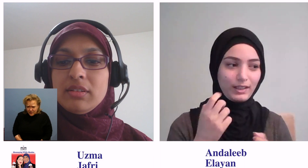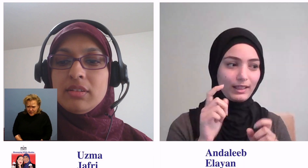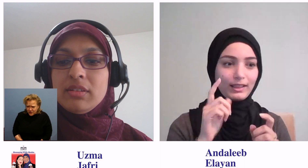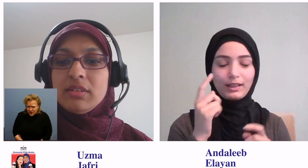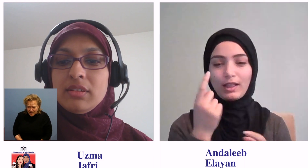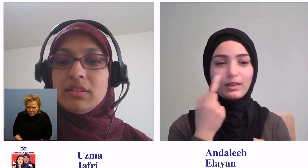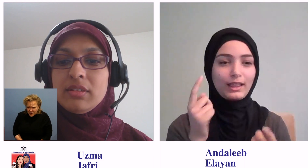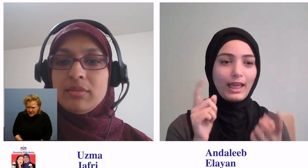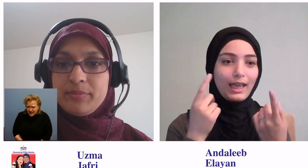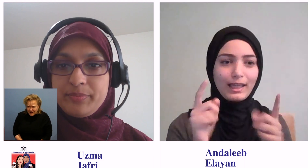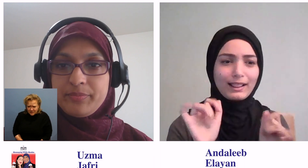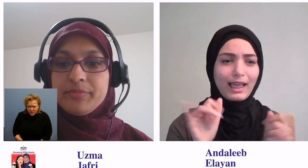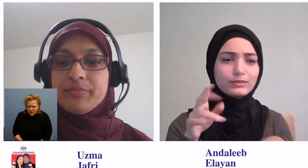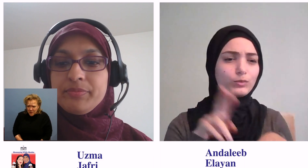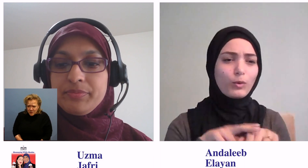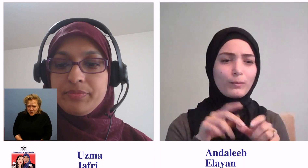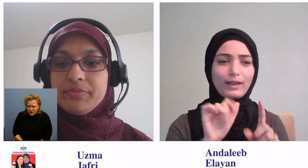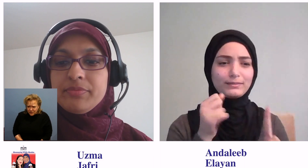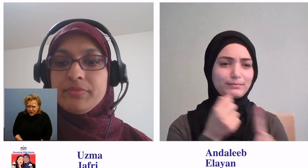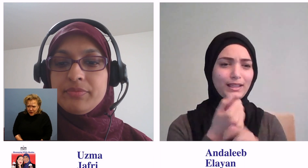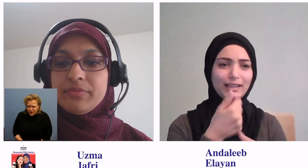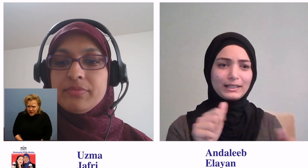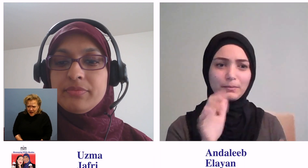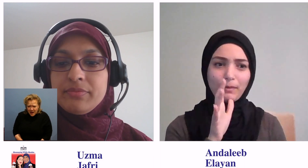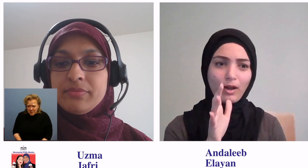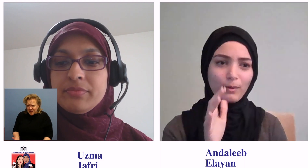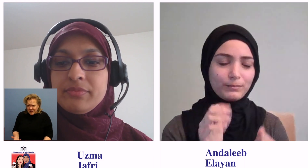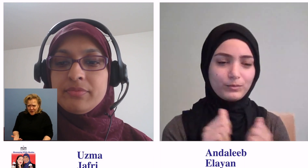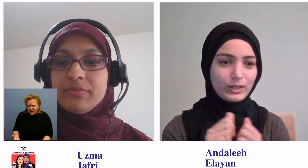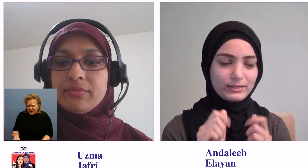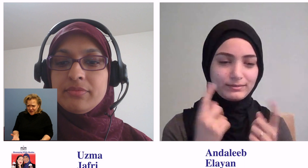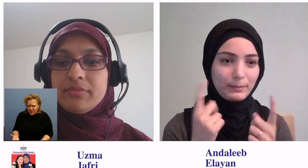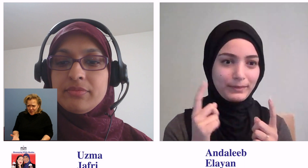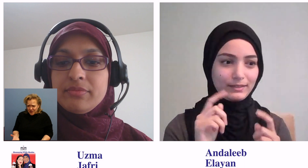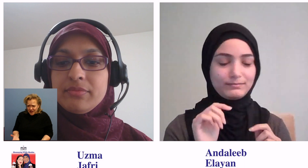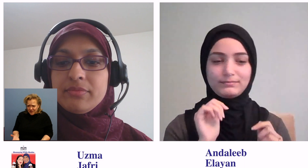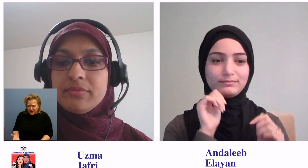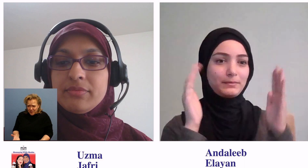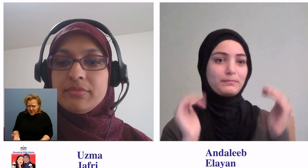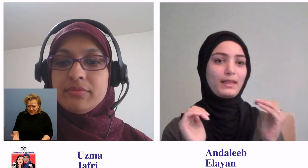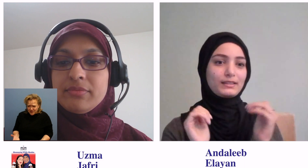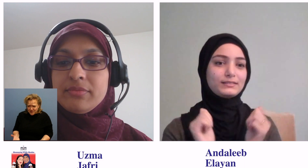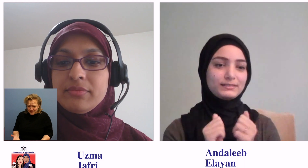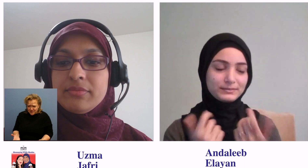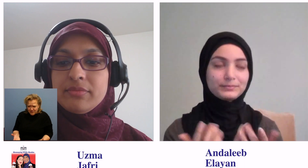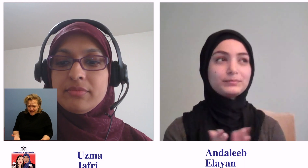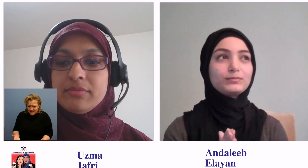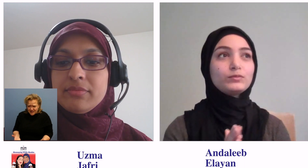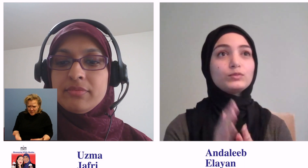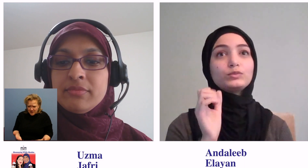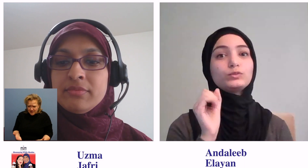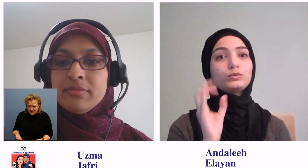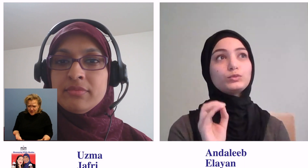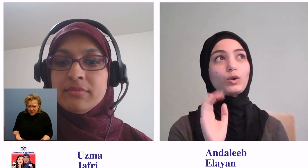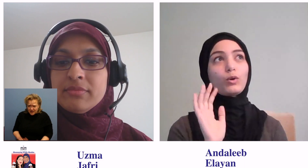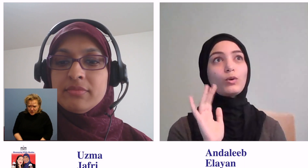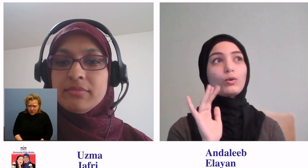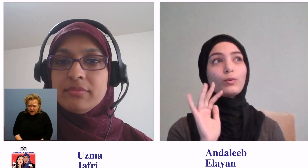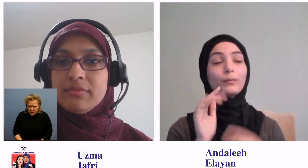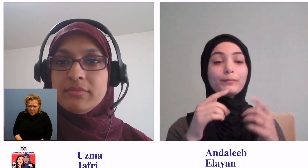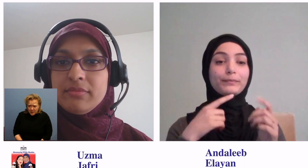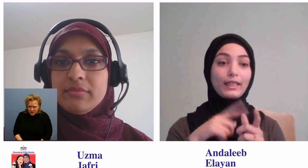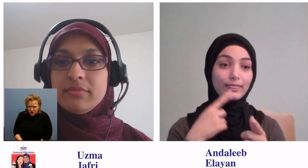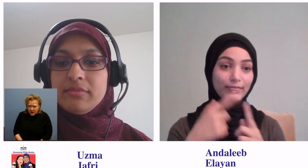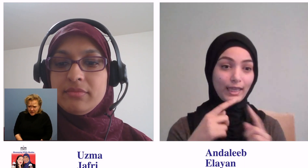earth shattering, very emotional for her. I mean, that's a very normal thing for a mother to find something, you know, that